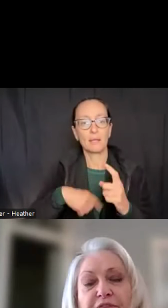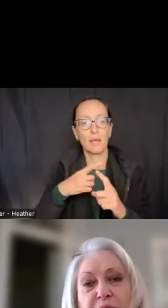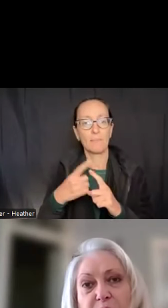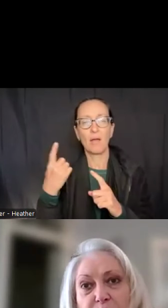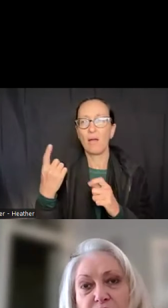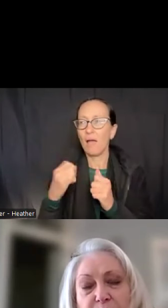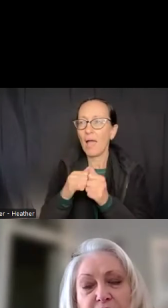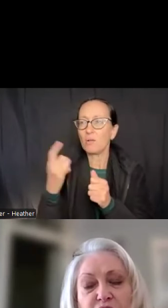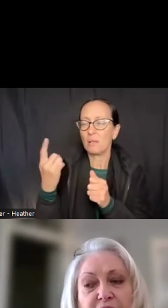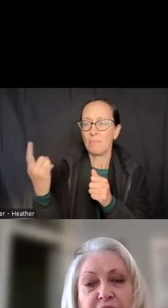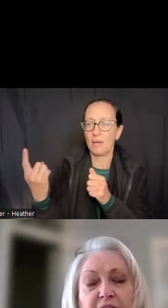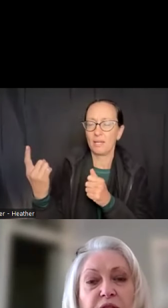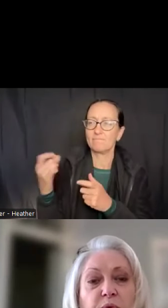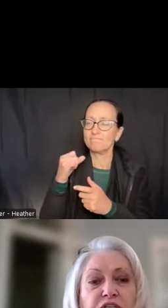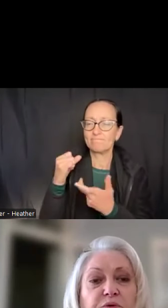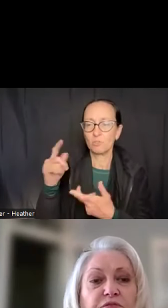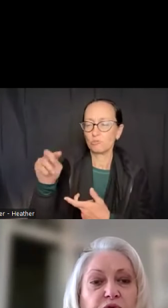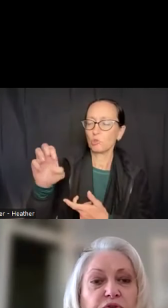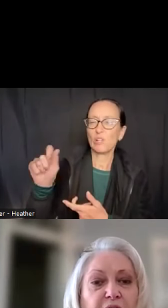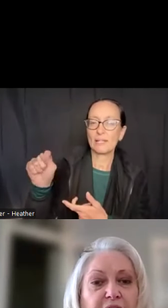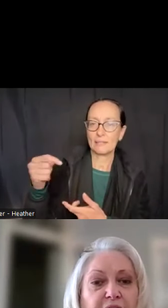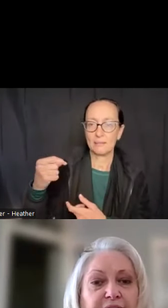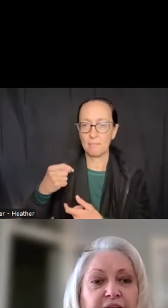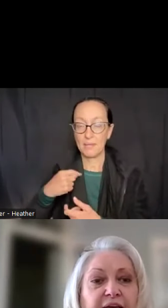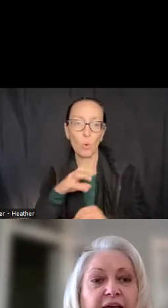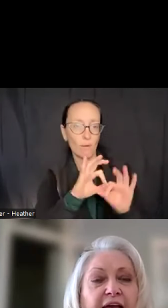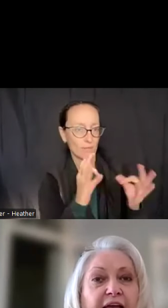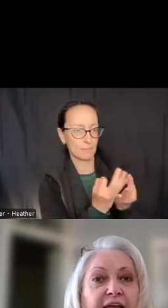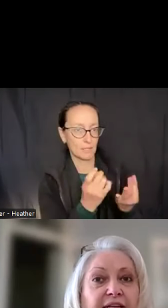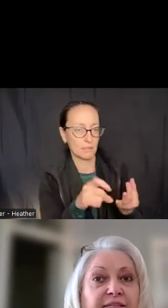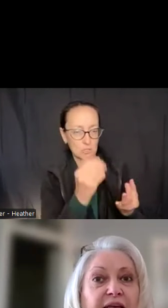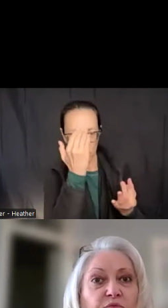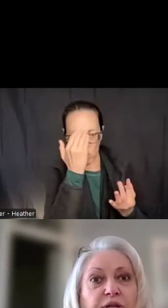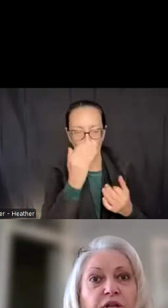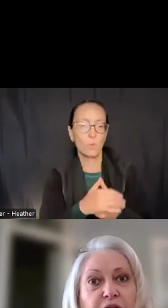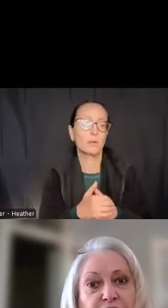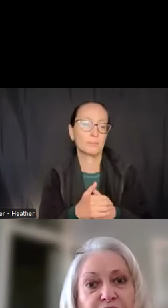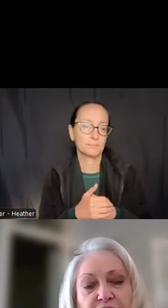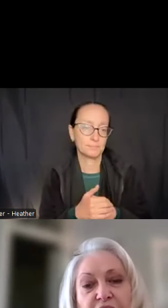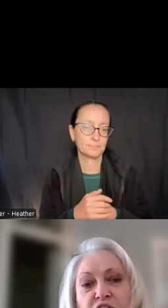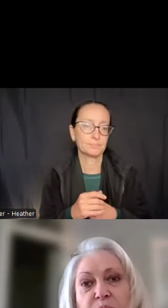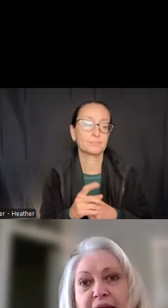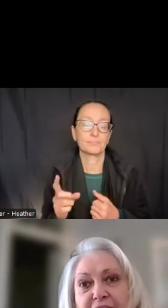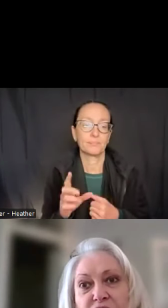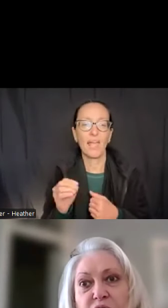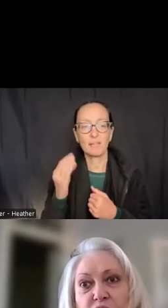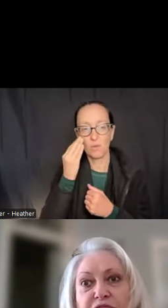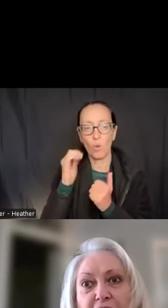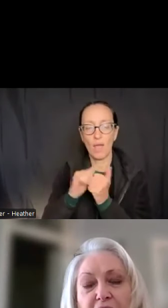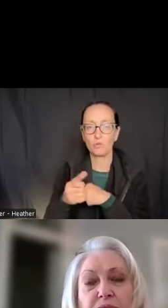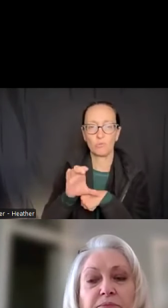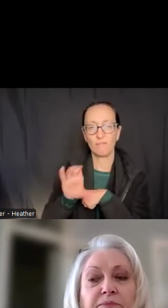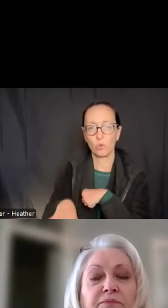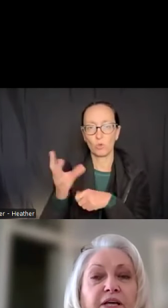or how your family members being treated, and other ways to enforce your rights. And a signed written notice should be added to